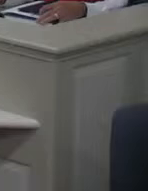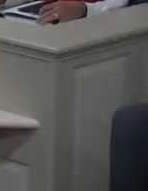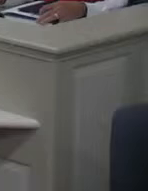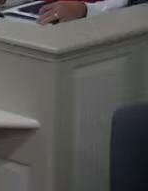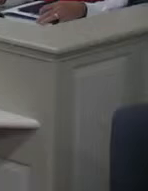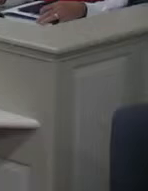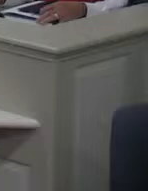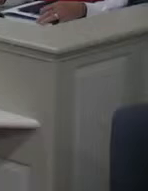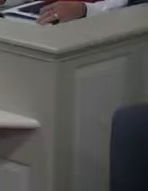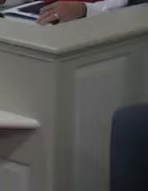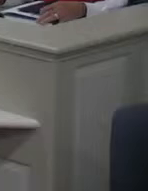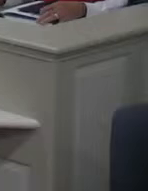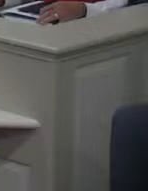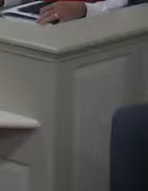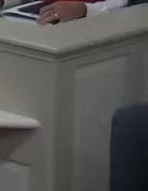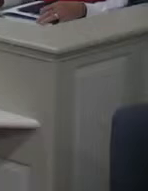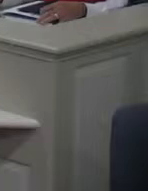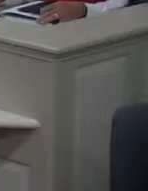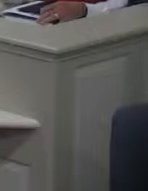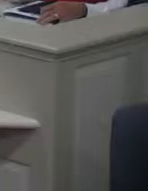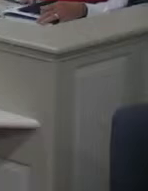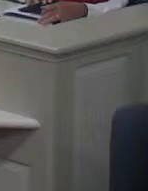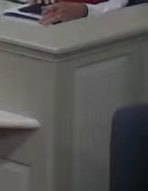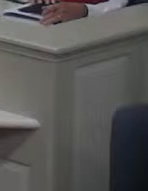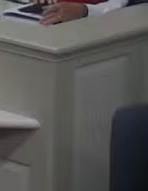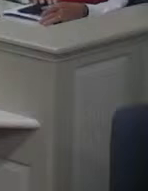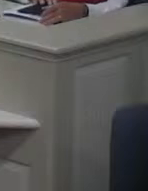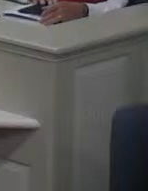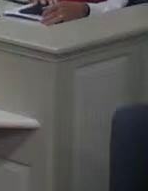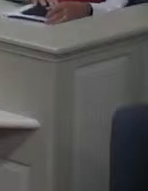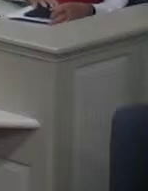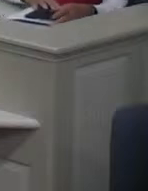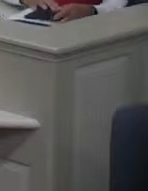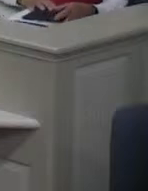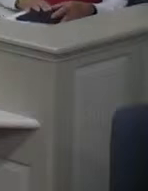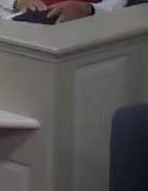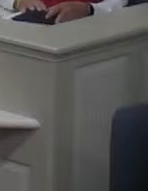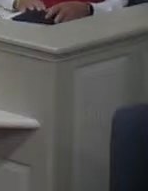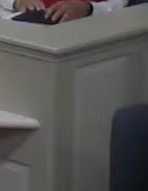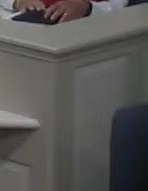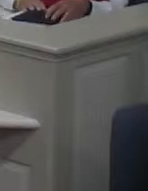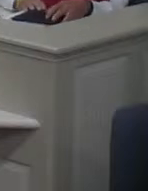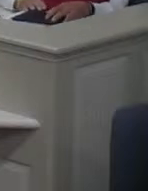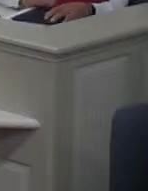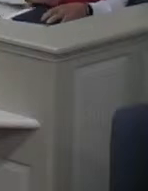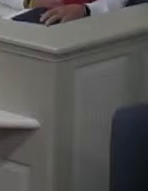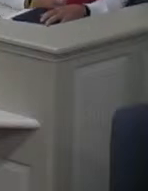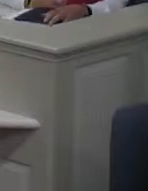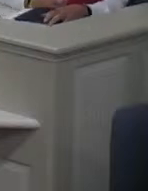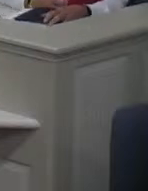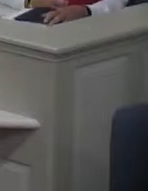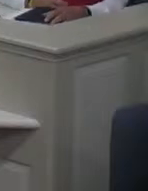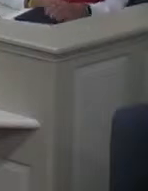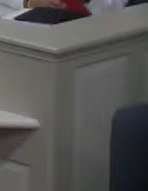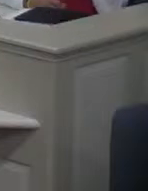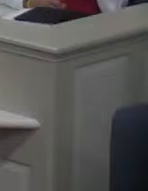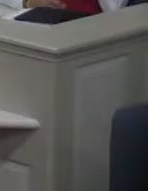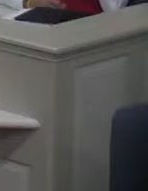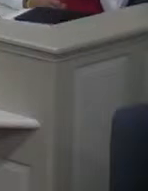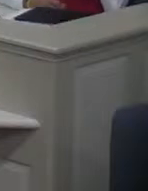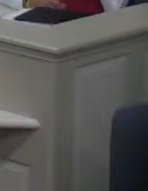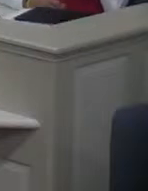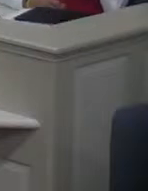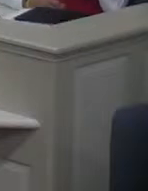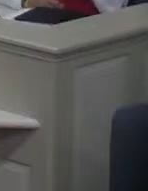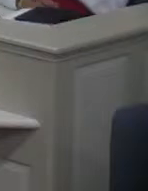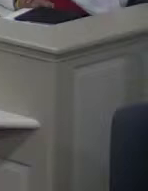Discussion, Mr. City Manager? Thank you, Wait a Mayor. minute, wait a minute. We have to take a vote. All in favor, say aye. Aye. Opposed, like sign. Mr. City Manager? Thank you, Mayor